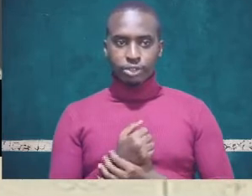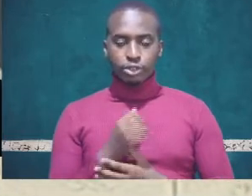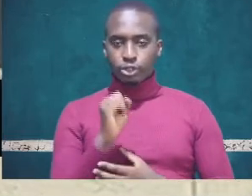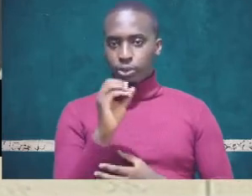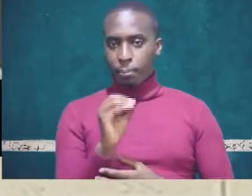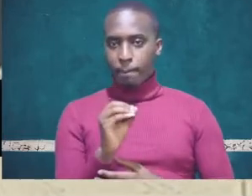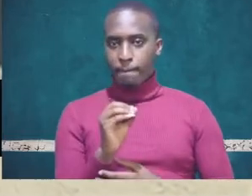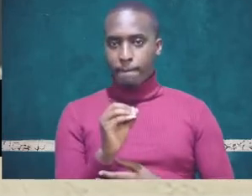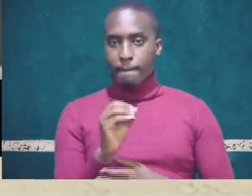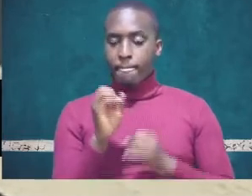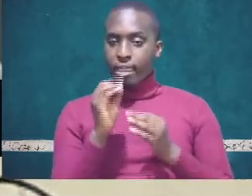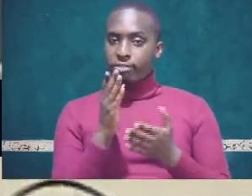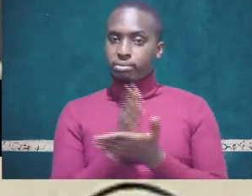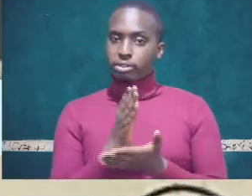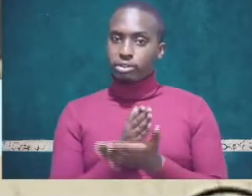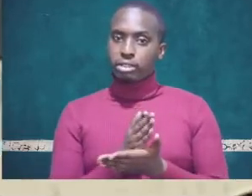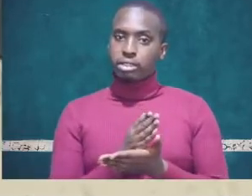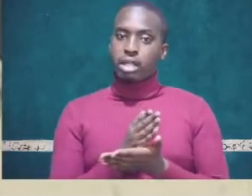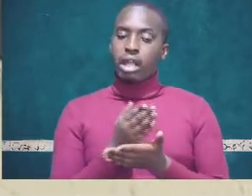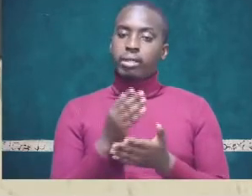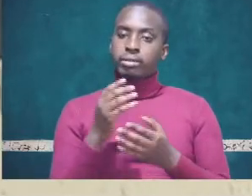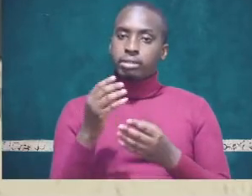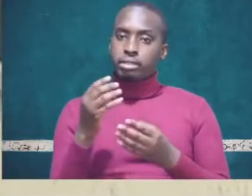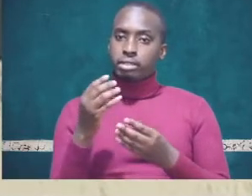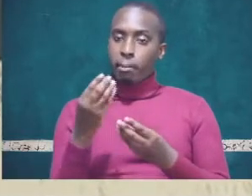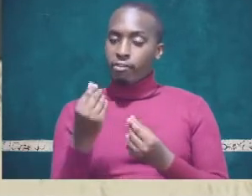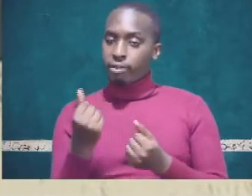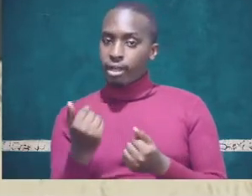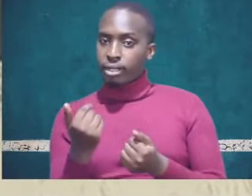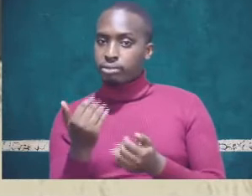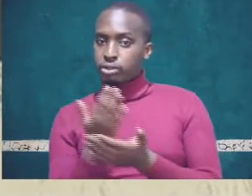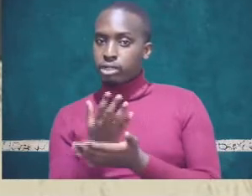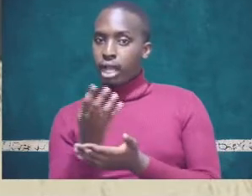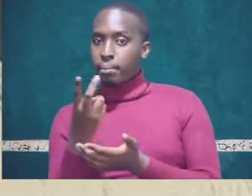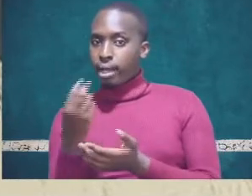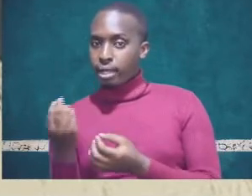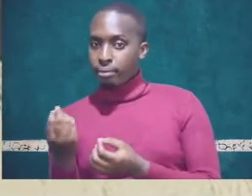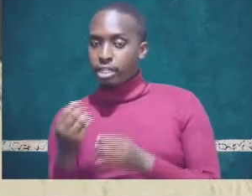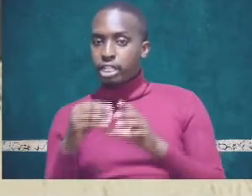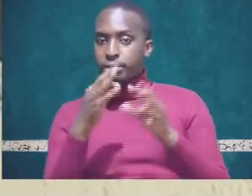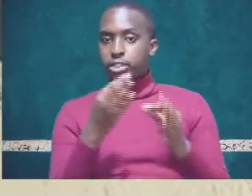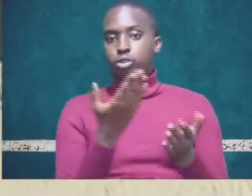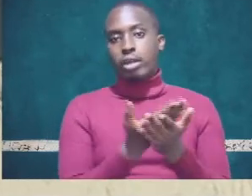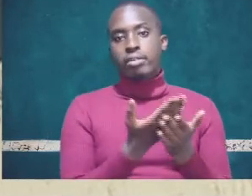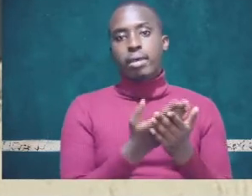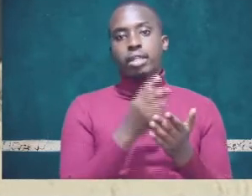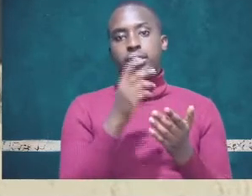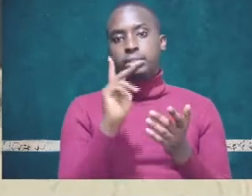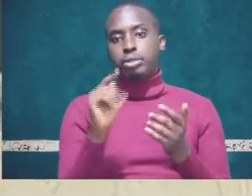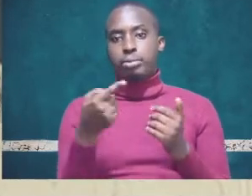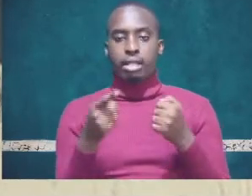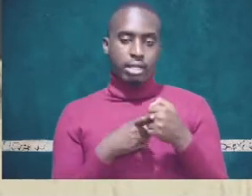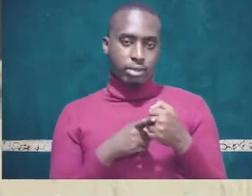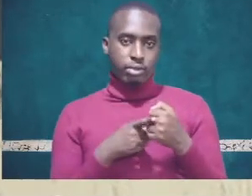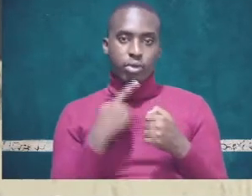So when the price was at 200 Rwandan francs, quantity demanded was 6 units. So meaning that